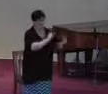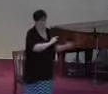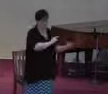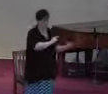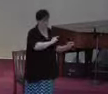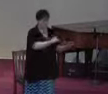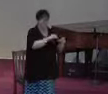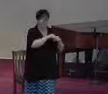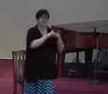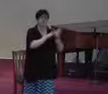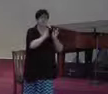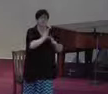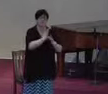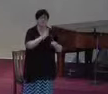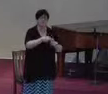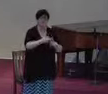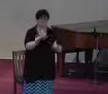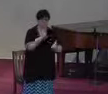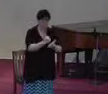name.